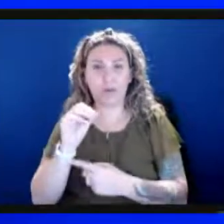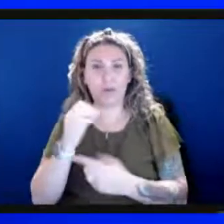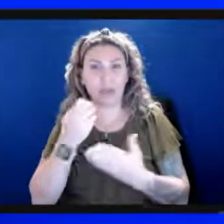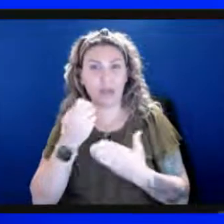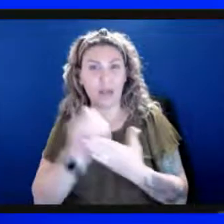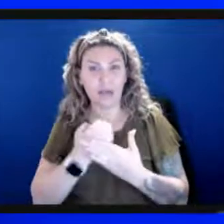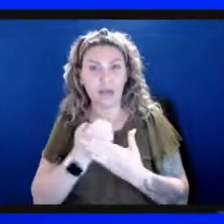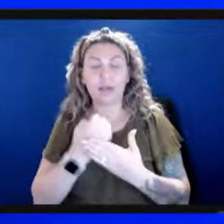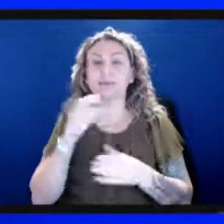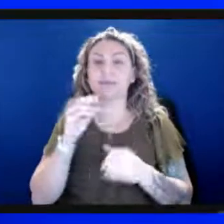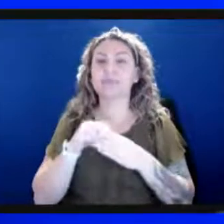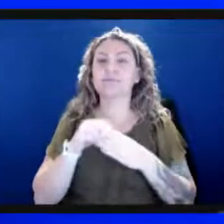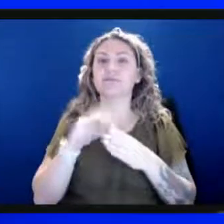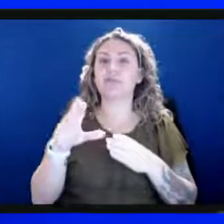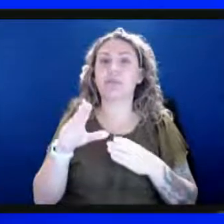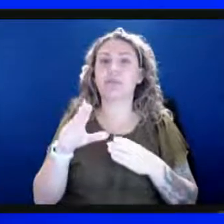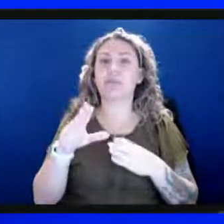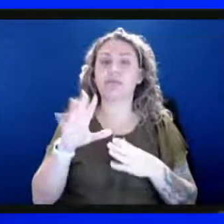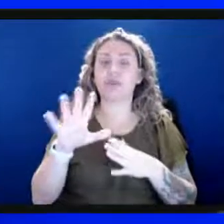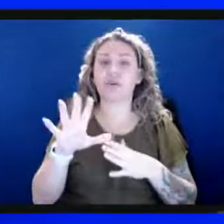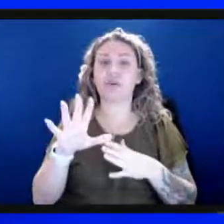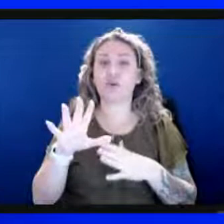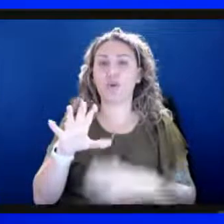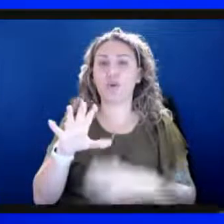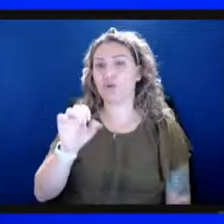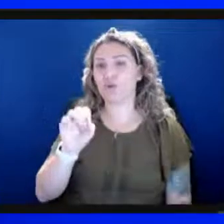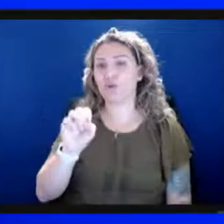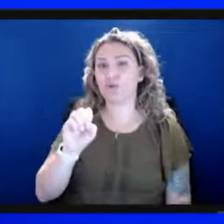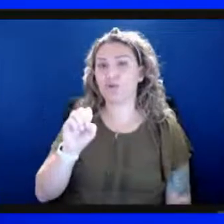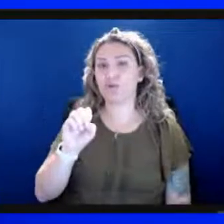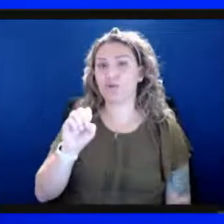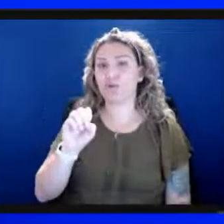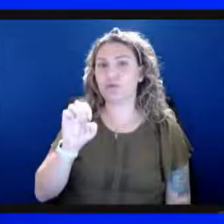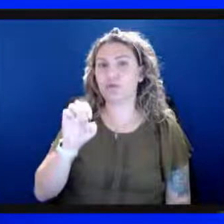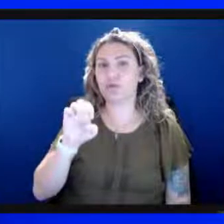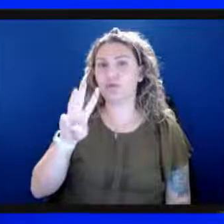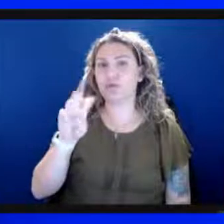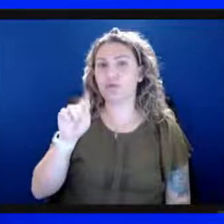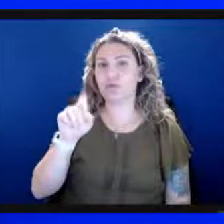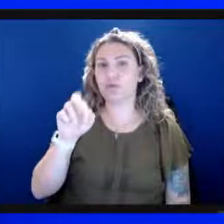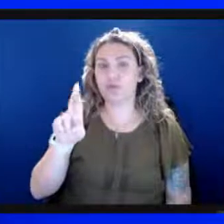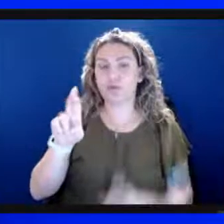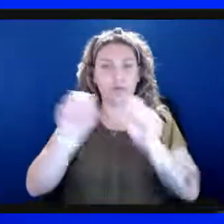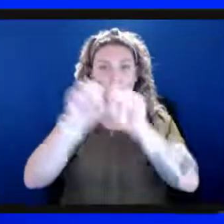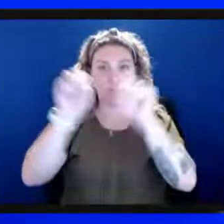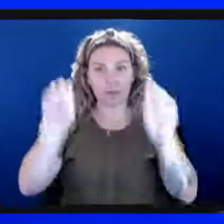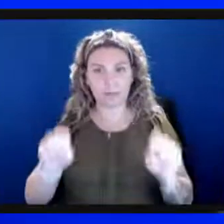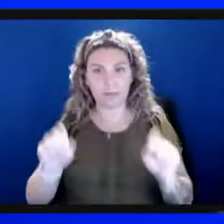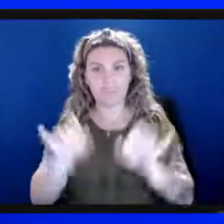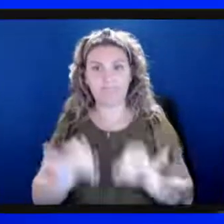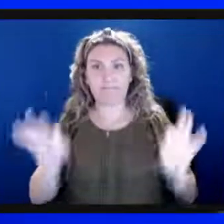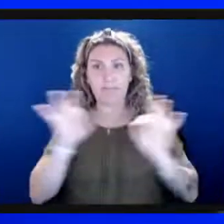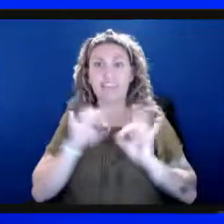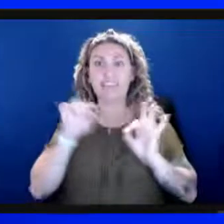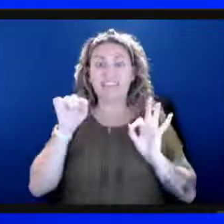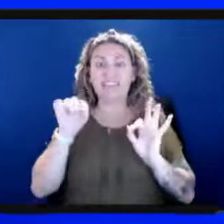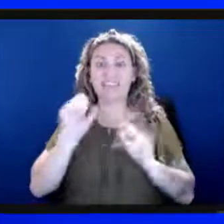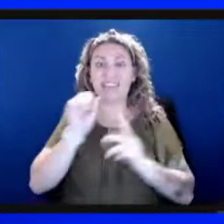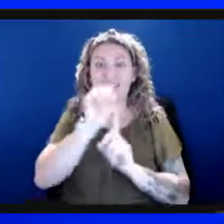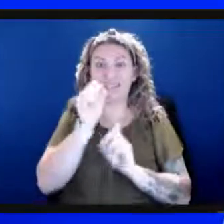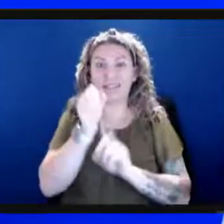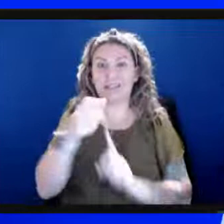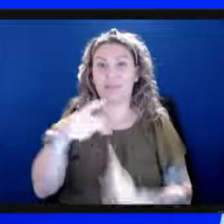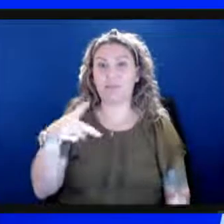the sewer system. So I think it is important, you know, this case of polio was